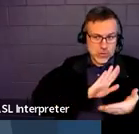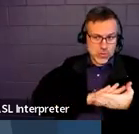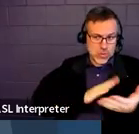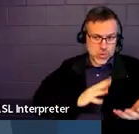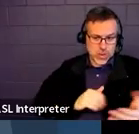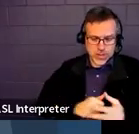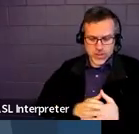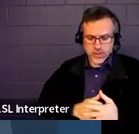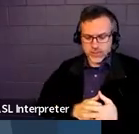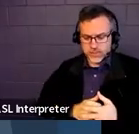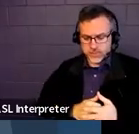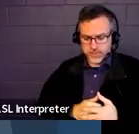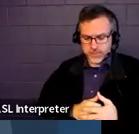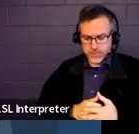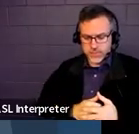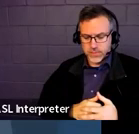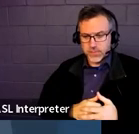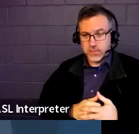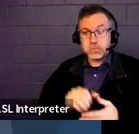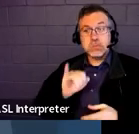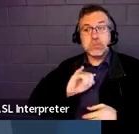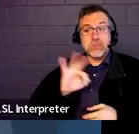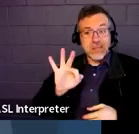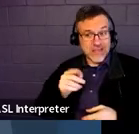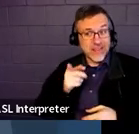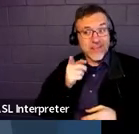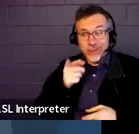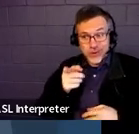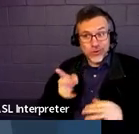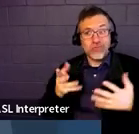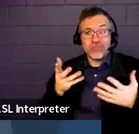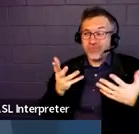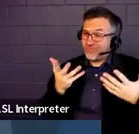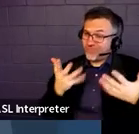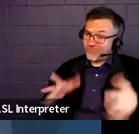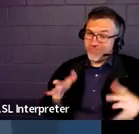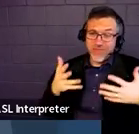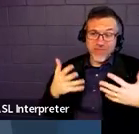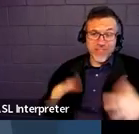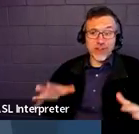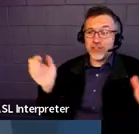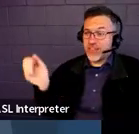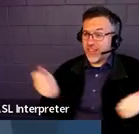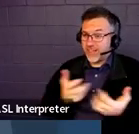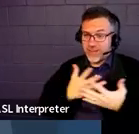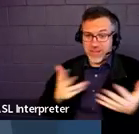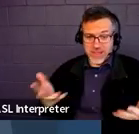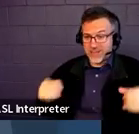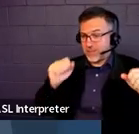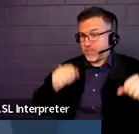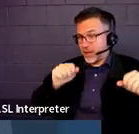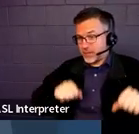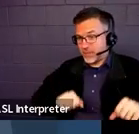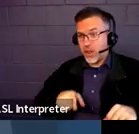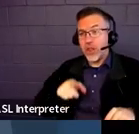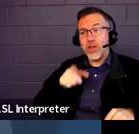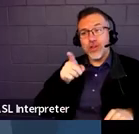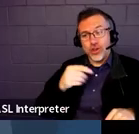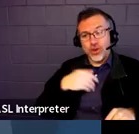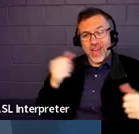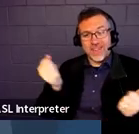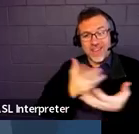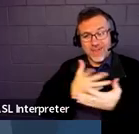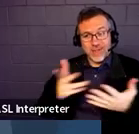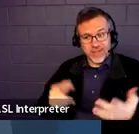And if, you know, you've done what you could and you've documented and you dotted your I's and crossed